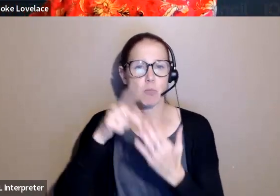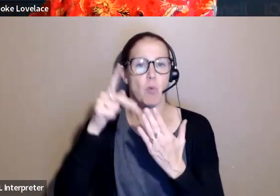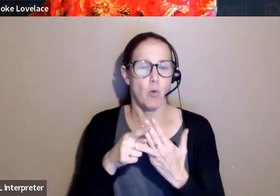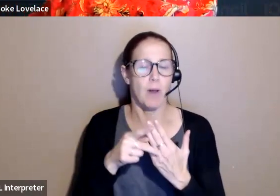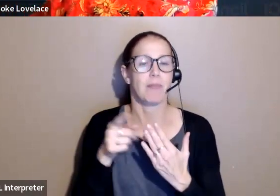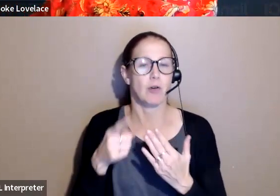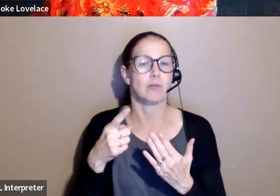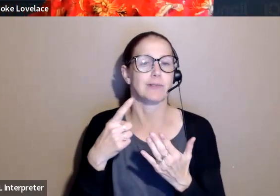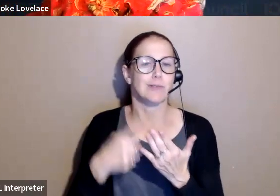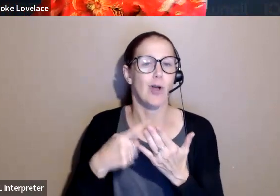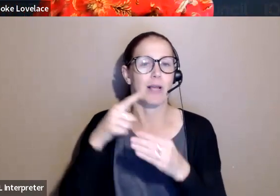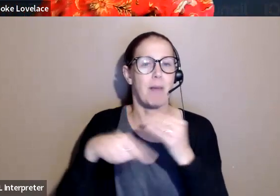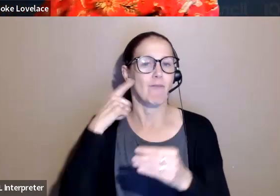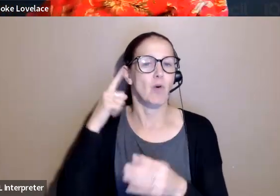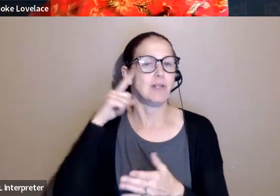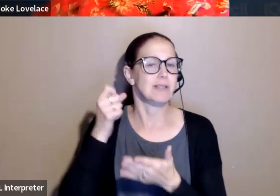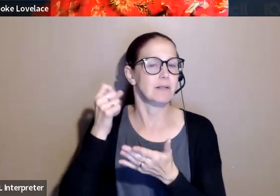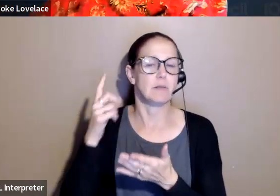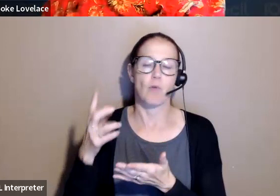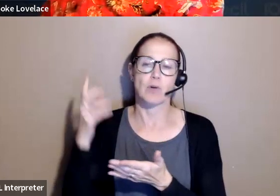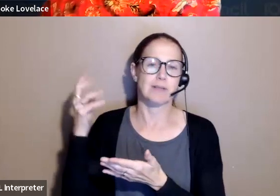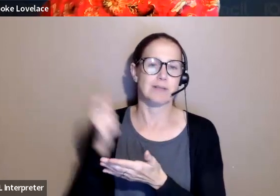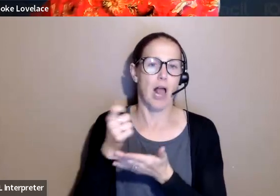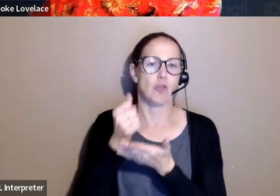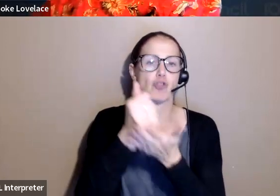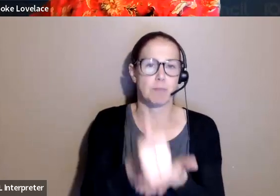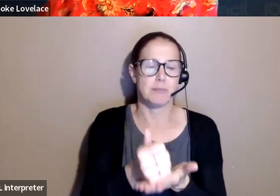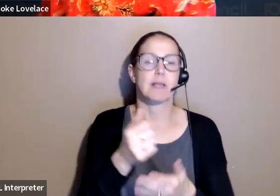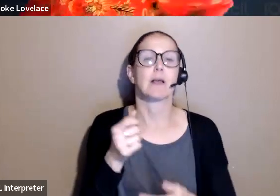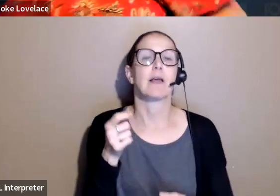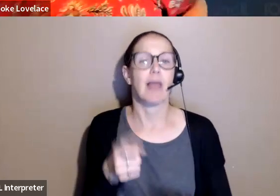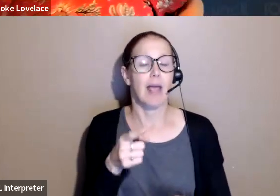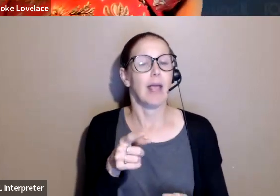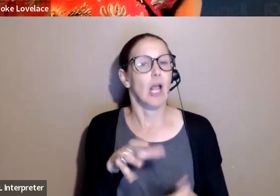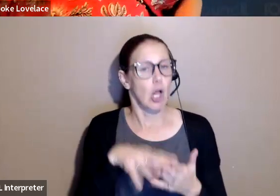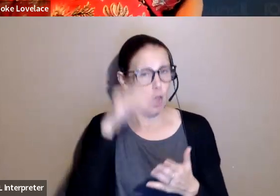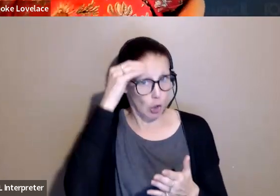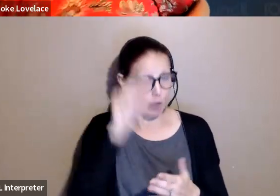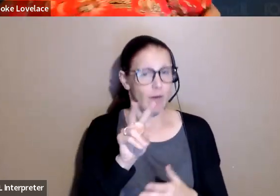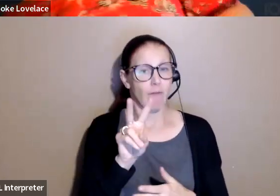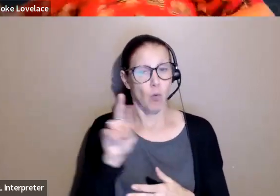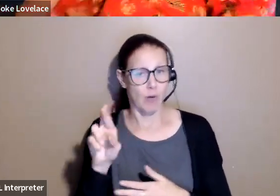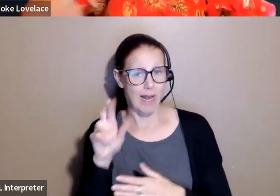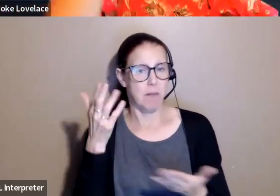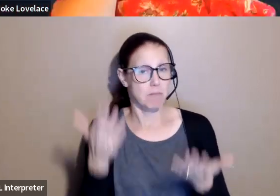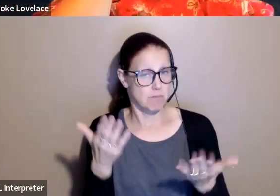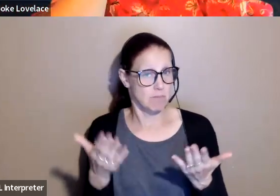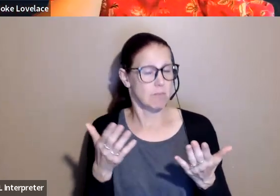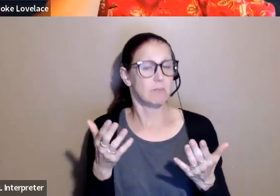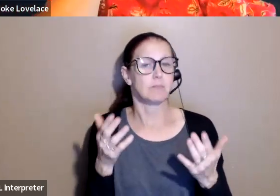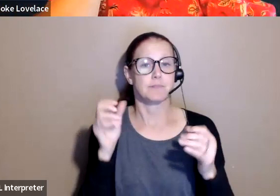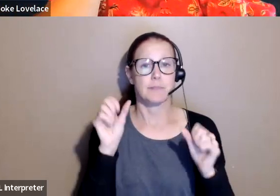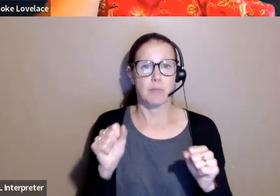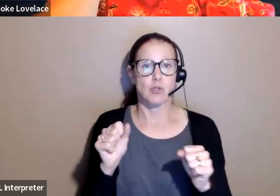they're talking about for scholarships, they found out that voc rehab might potentially be able to pull